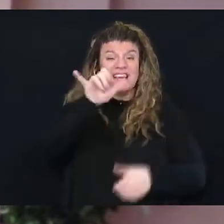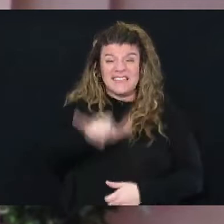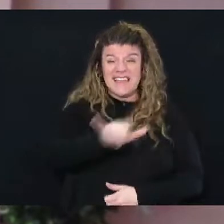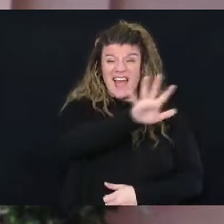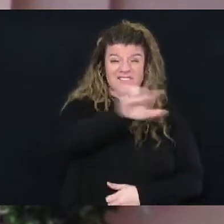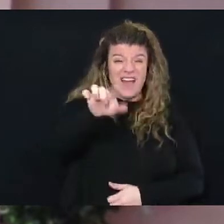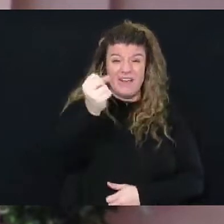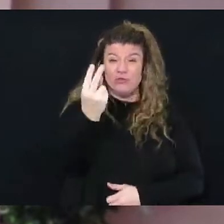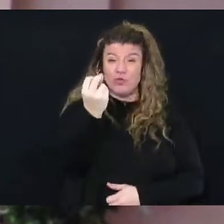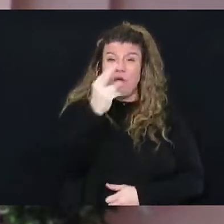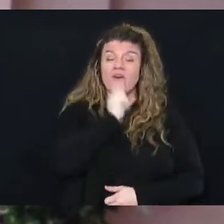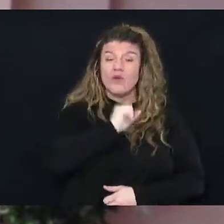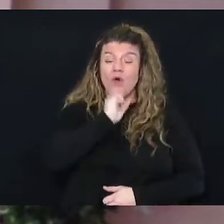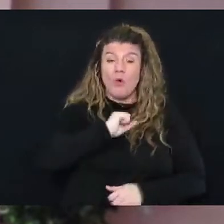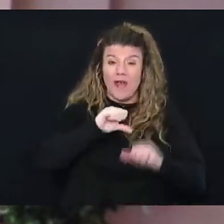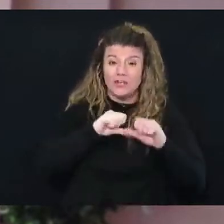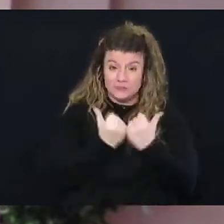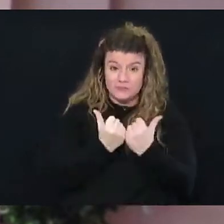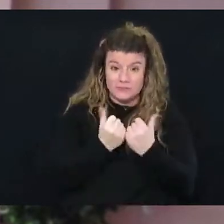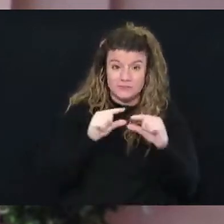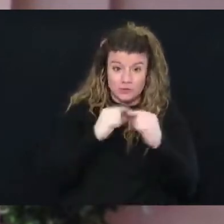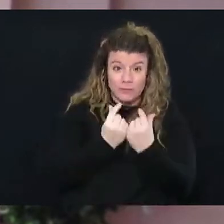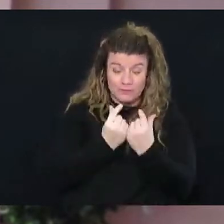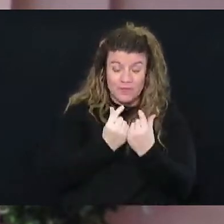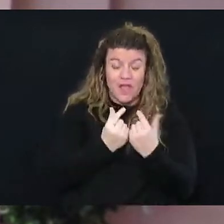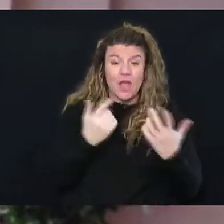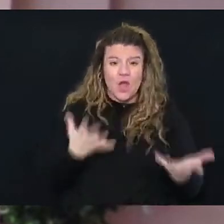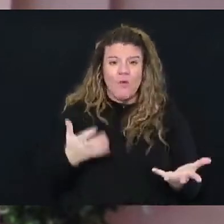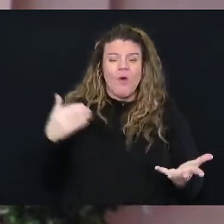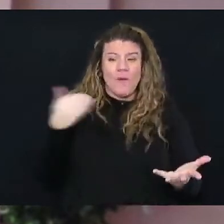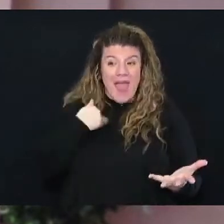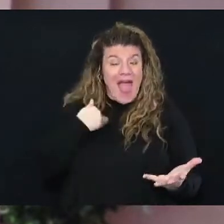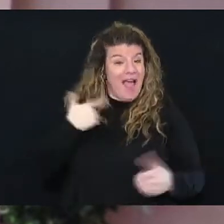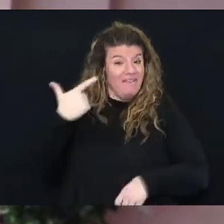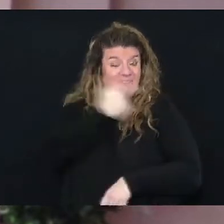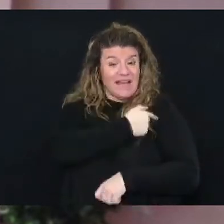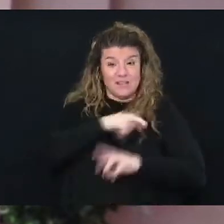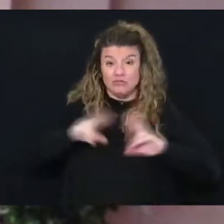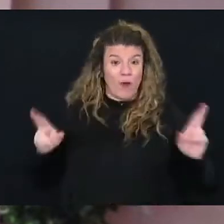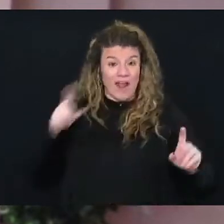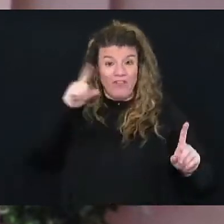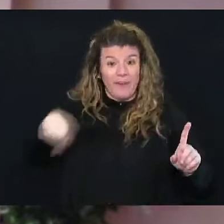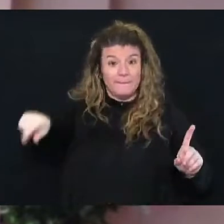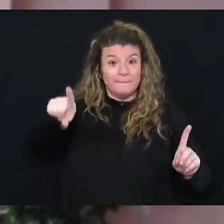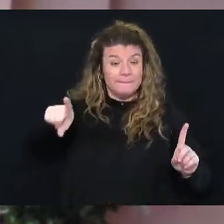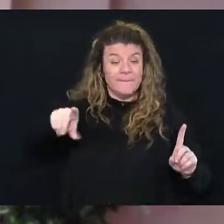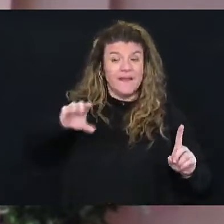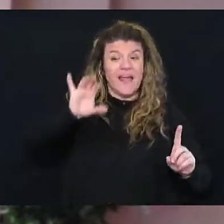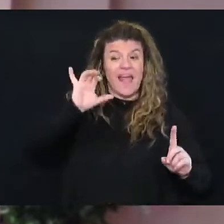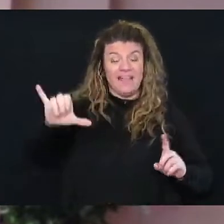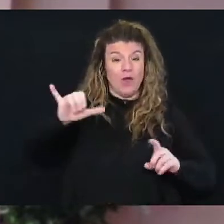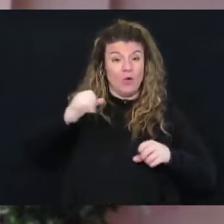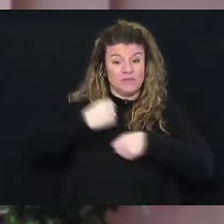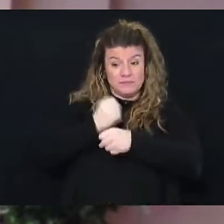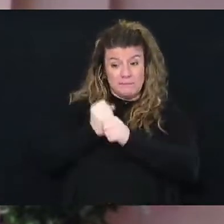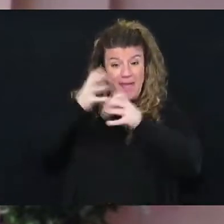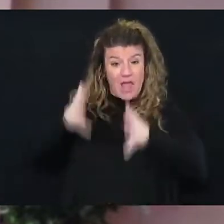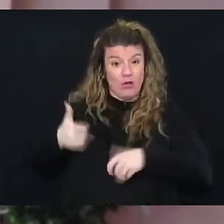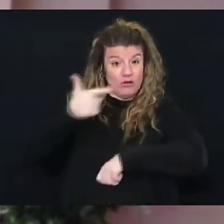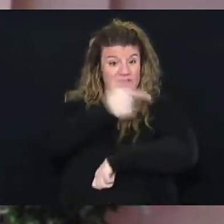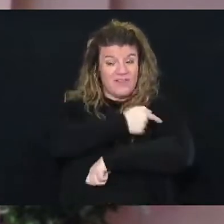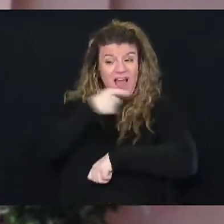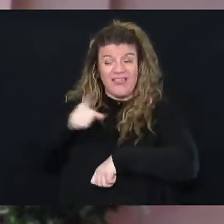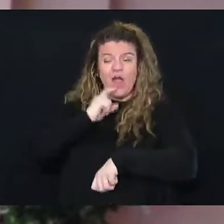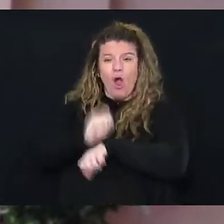to 12-year-old age range where we do have vaccines available. And the vaccine manufacturers are working very